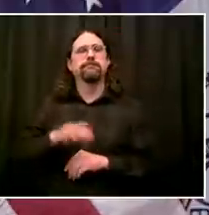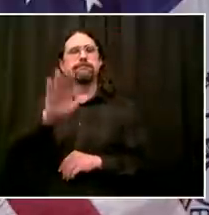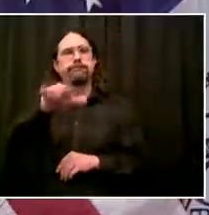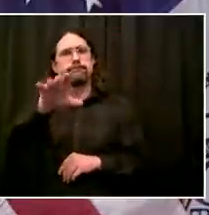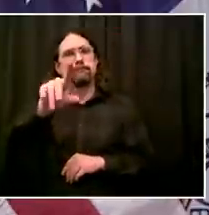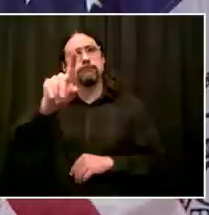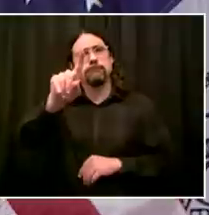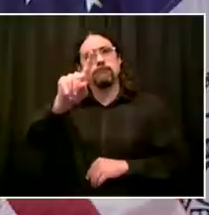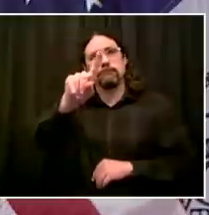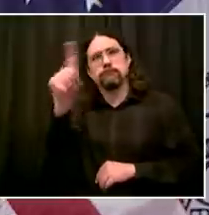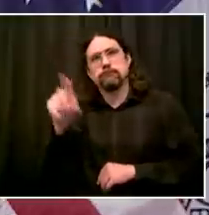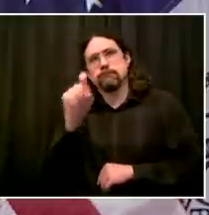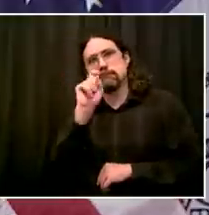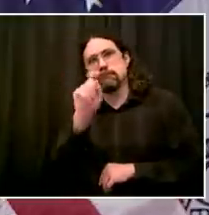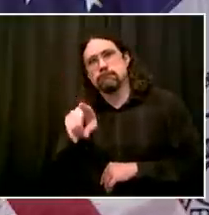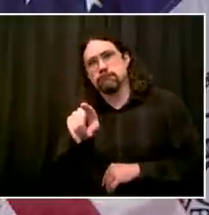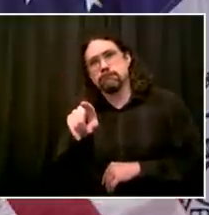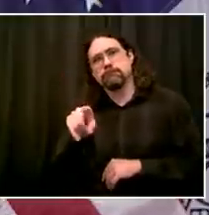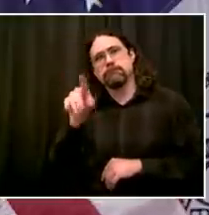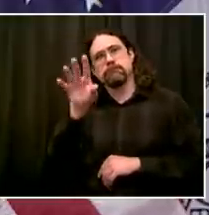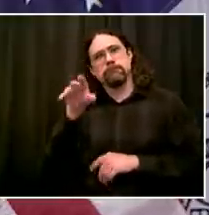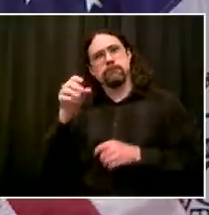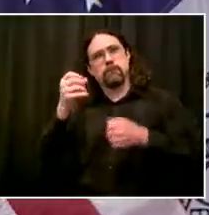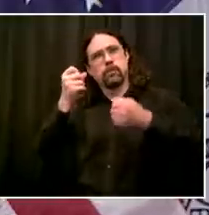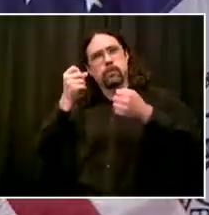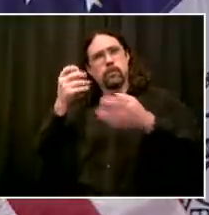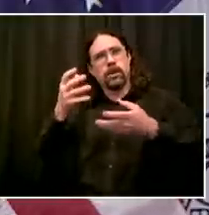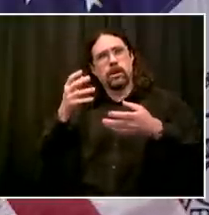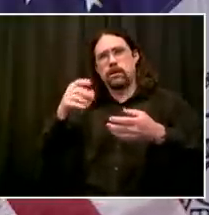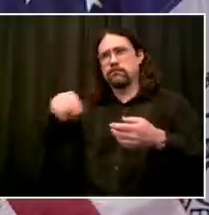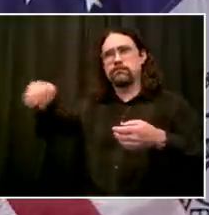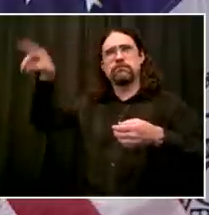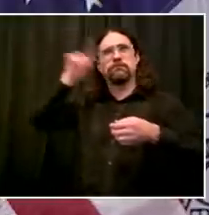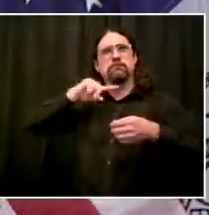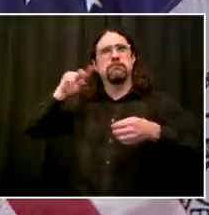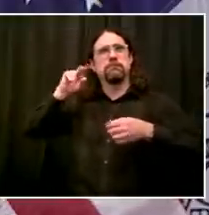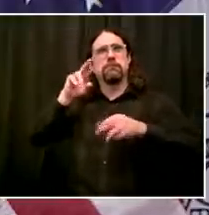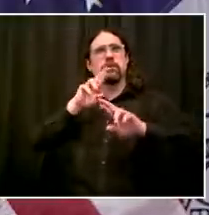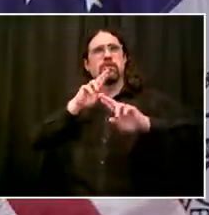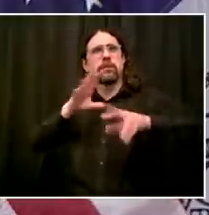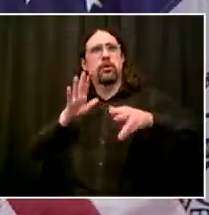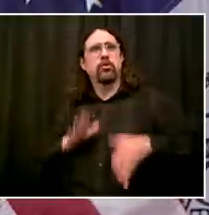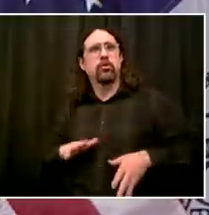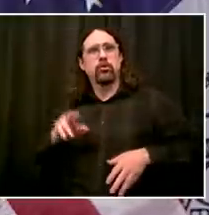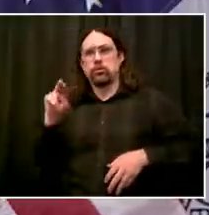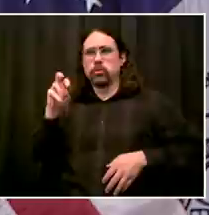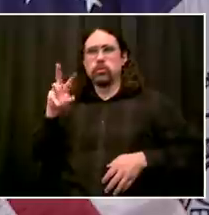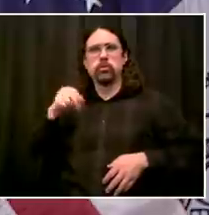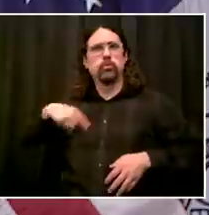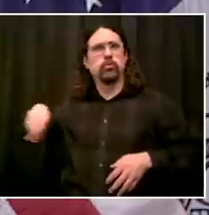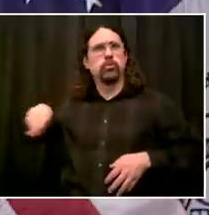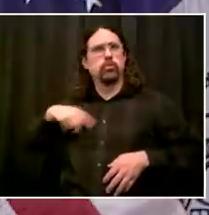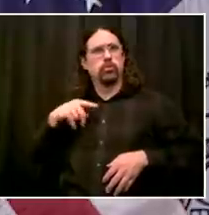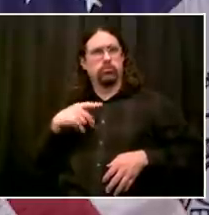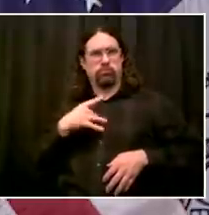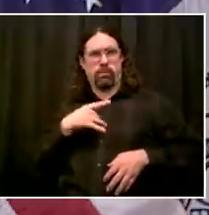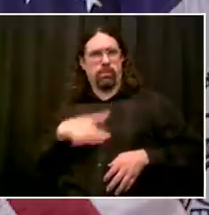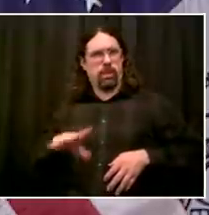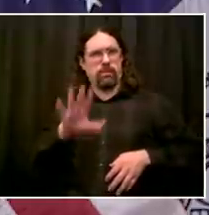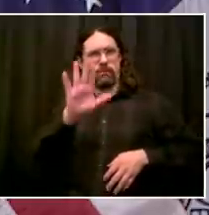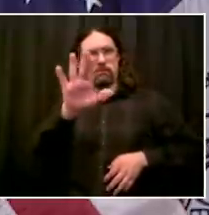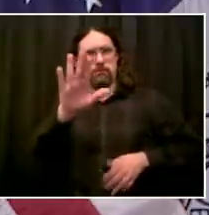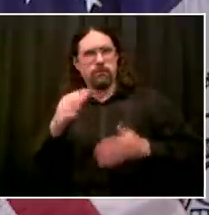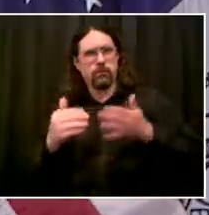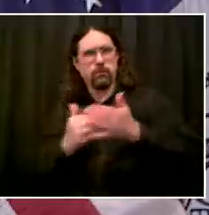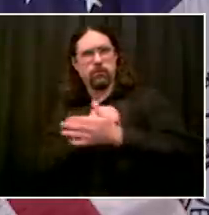are structured. We don't know when we're going to be called. We don't know who is really on this call